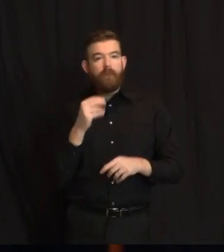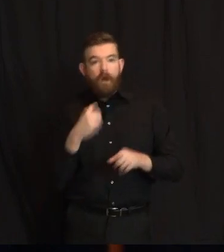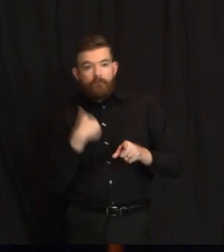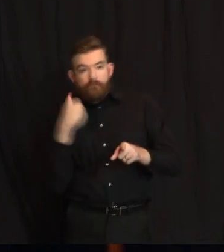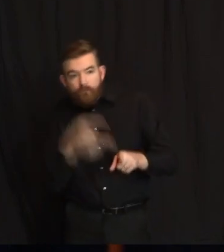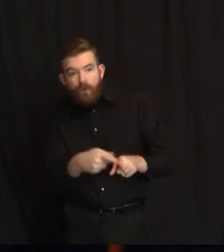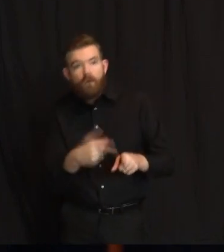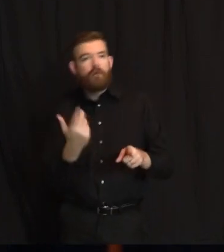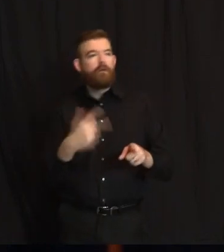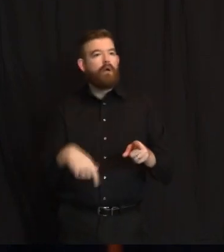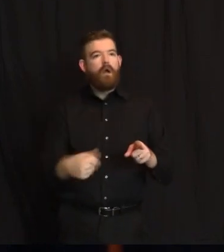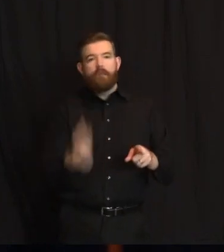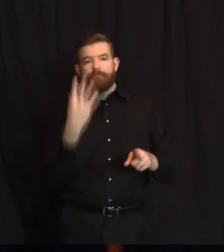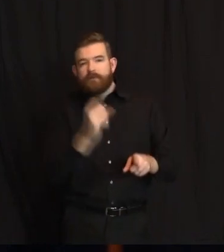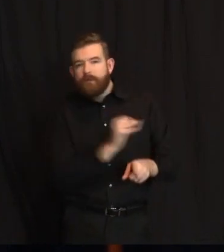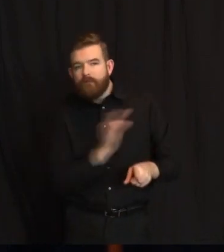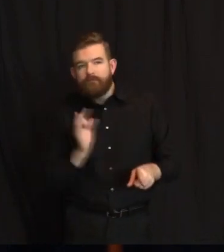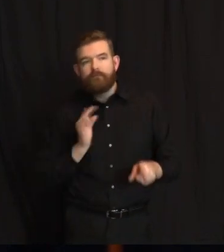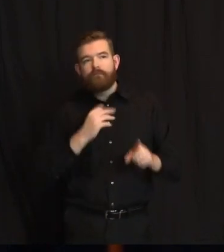tested positive, how many